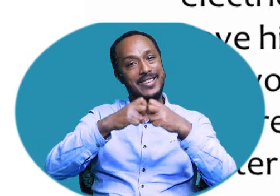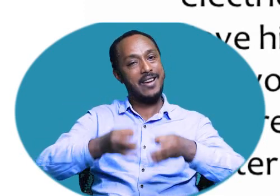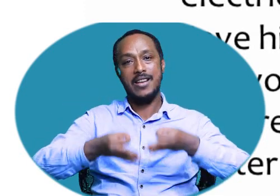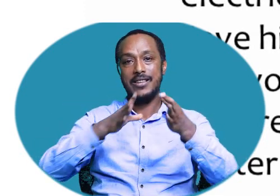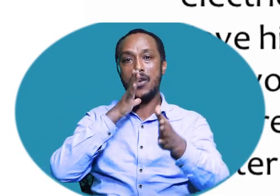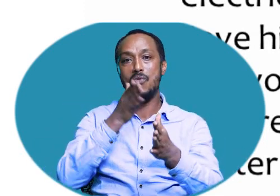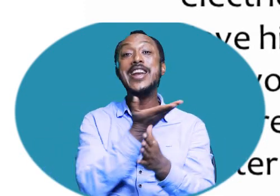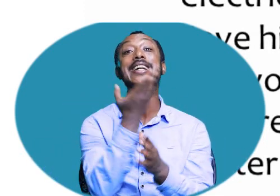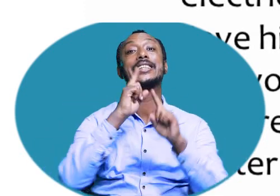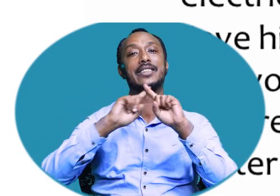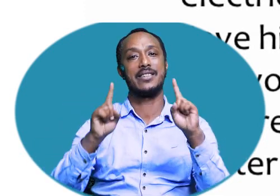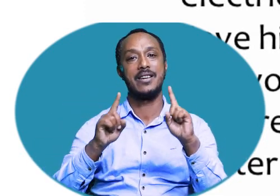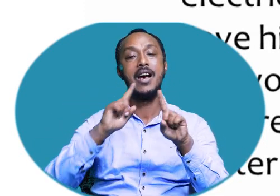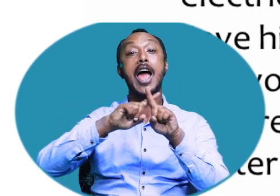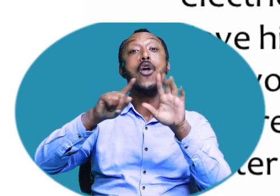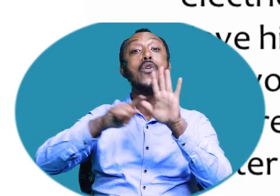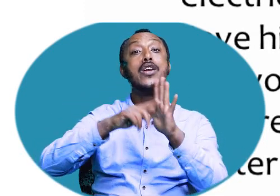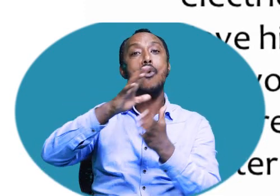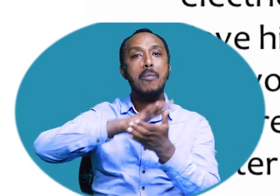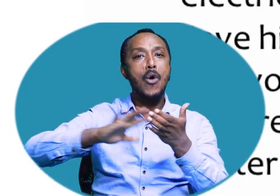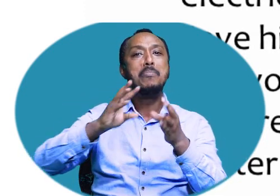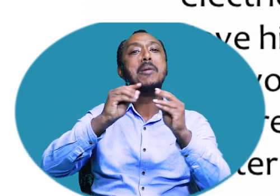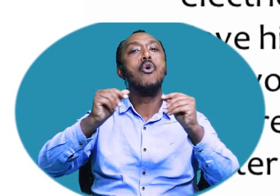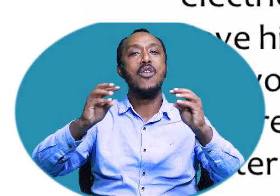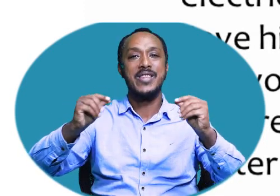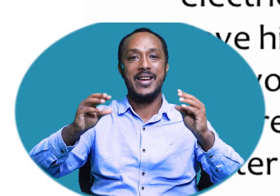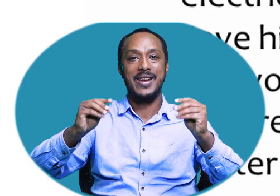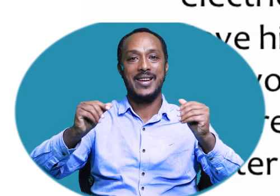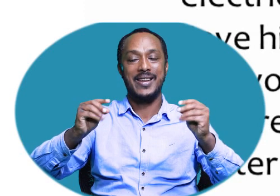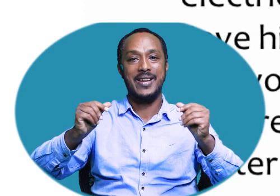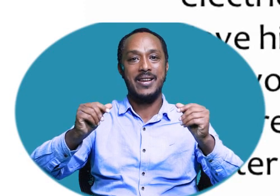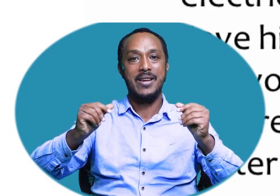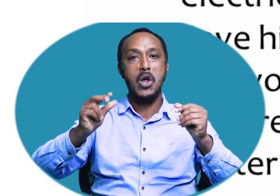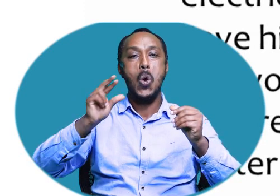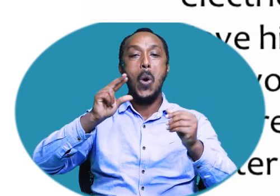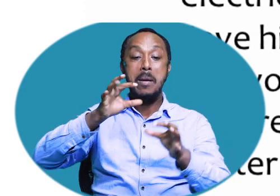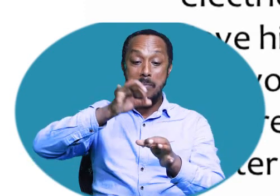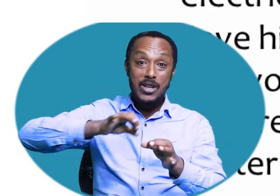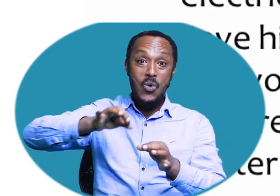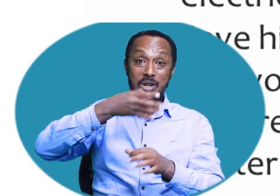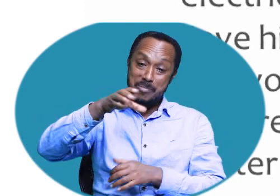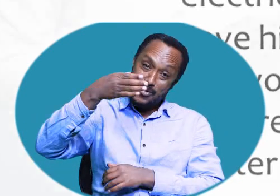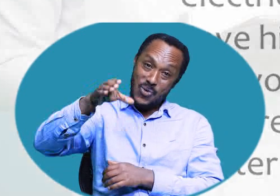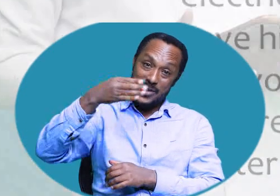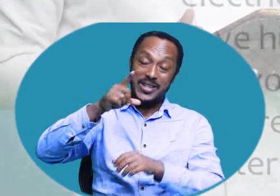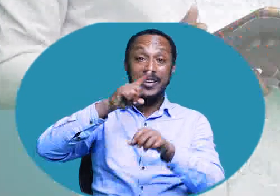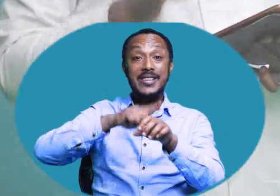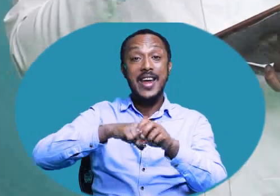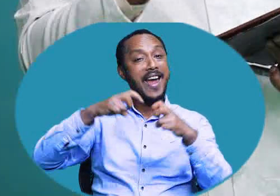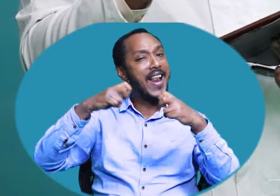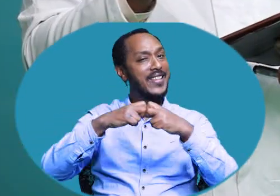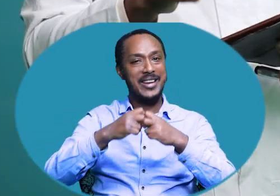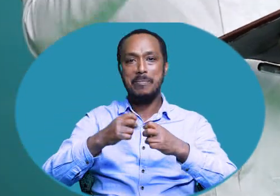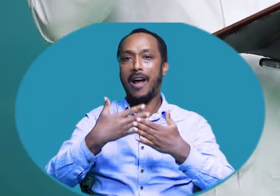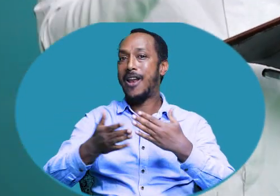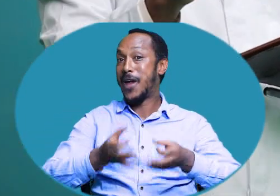electricity. But ionic compounds in molten state or in aqueous solution conduct electricity.